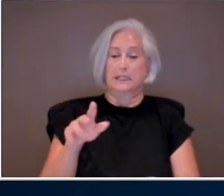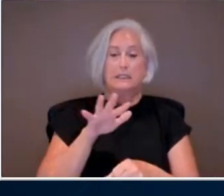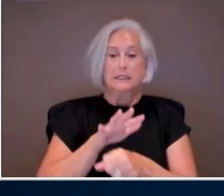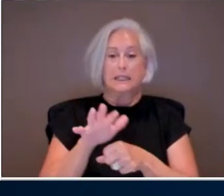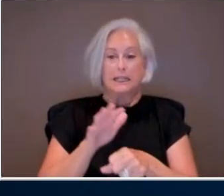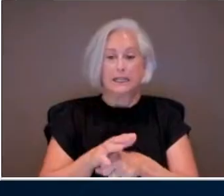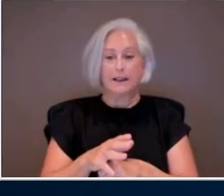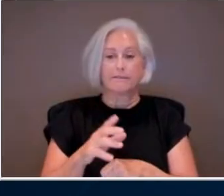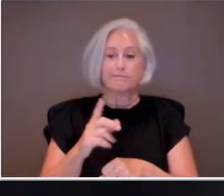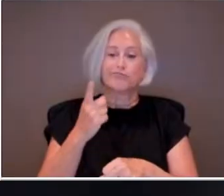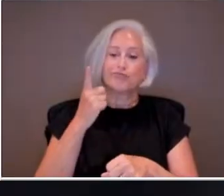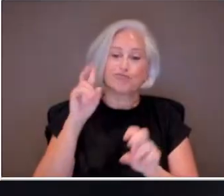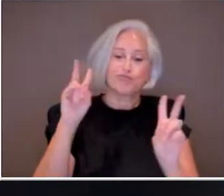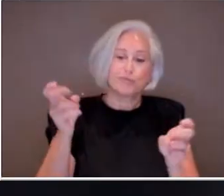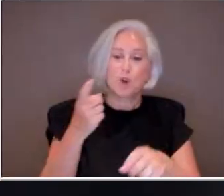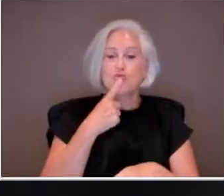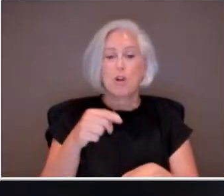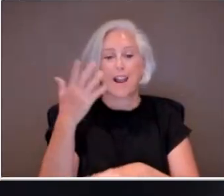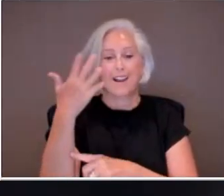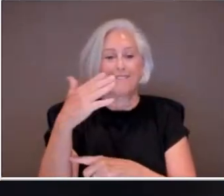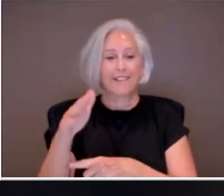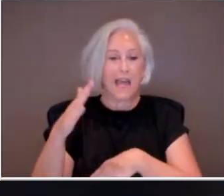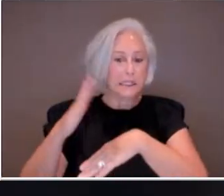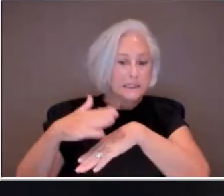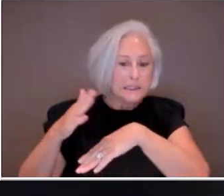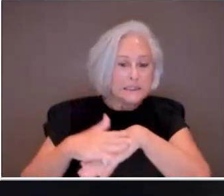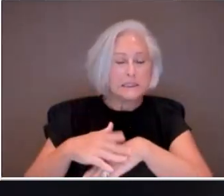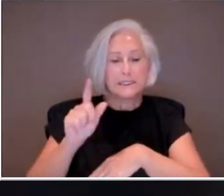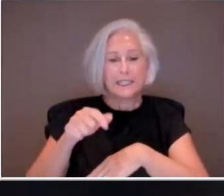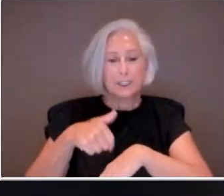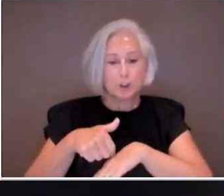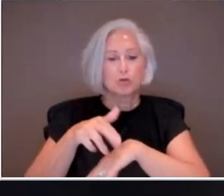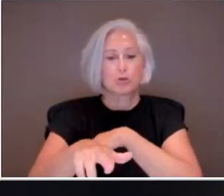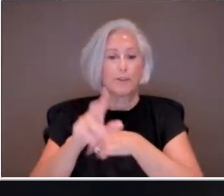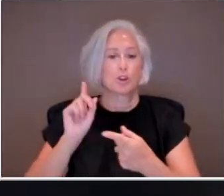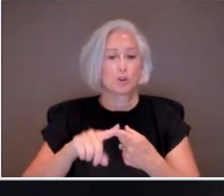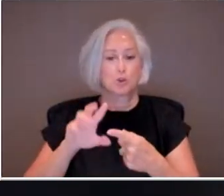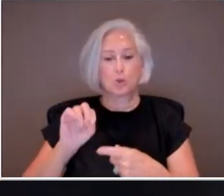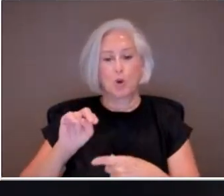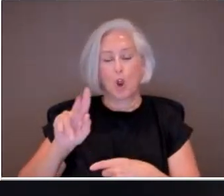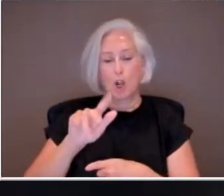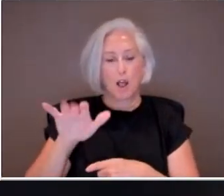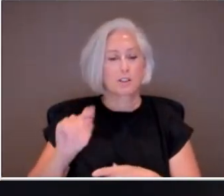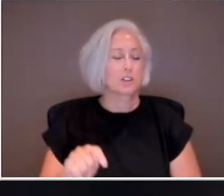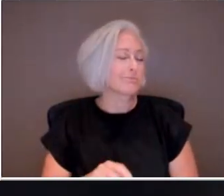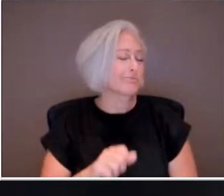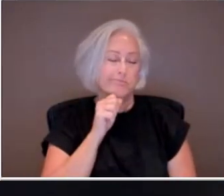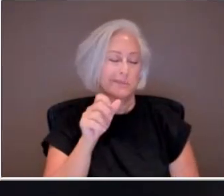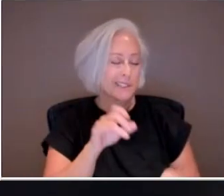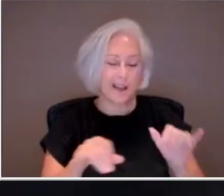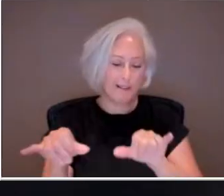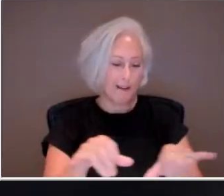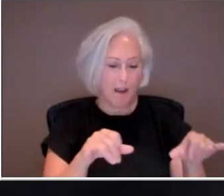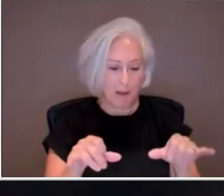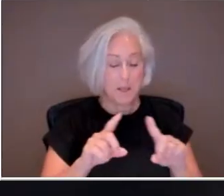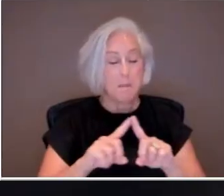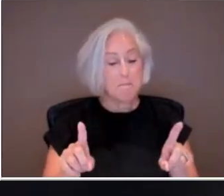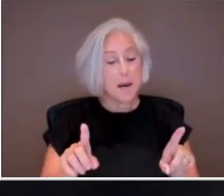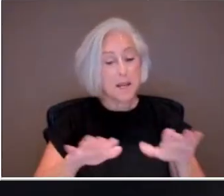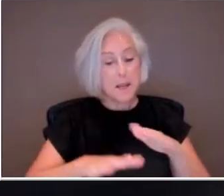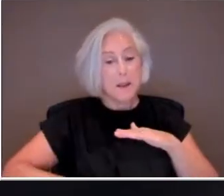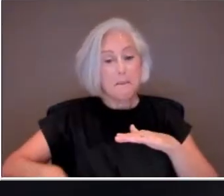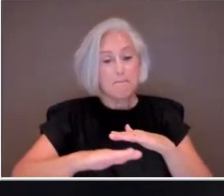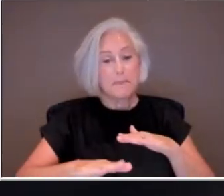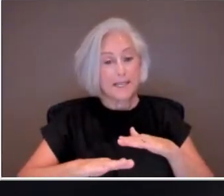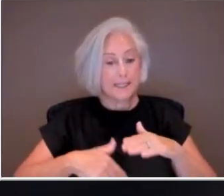that? I wouldn't say it's a common thing that we encounter, but obviously part of our screening process is to get basic x-rays, sometimes MRIs